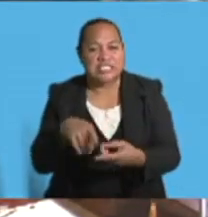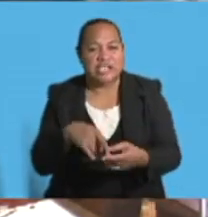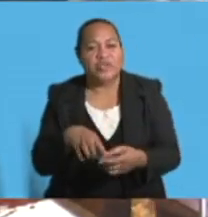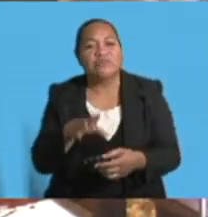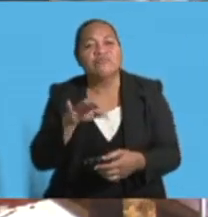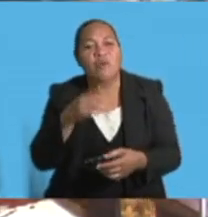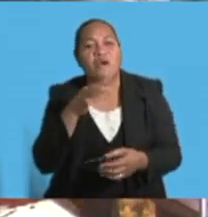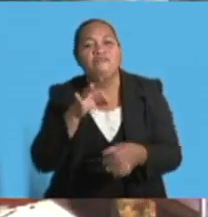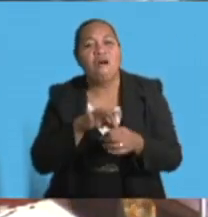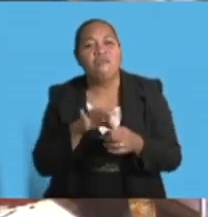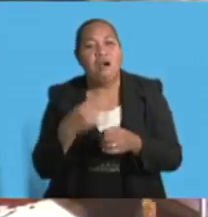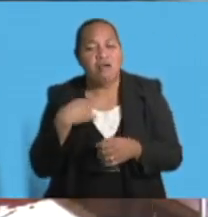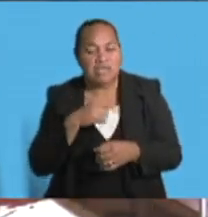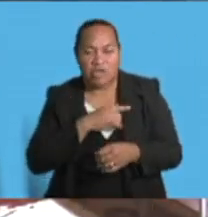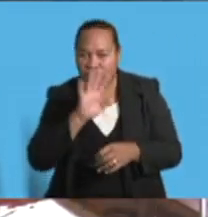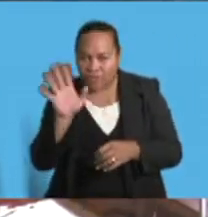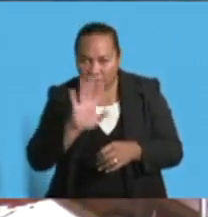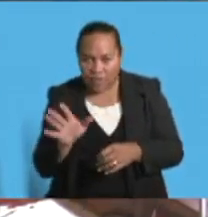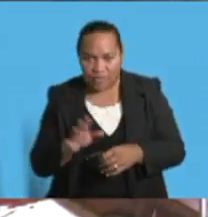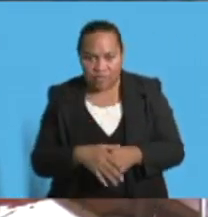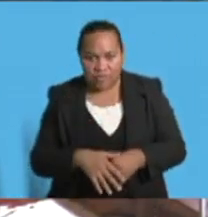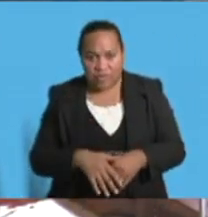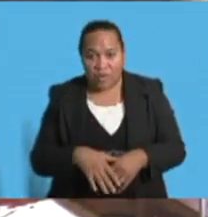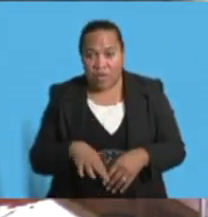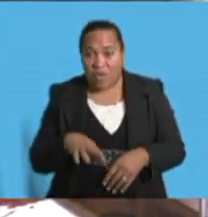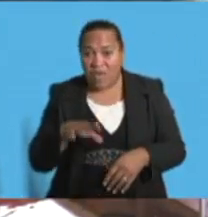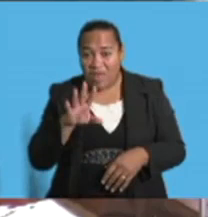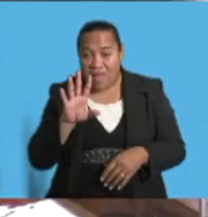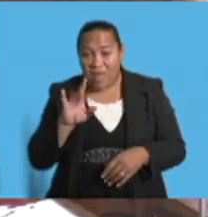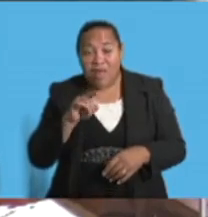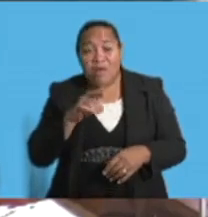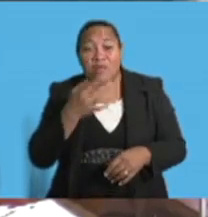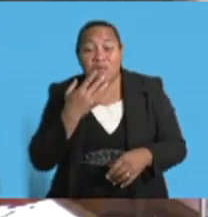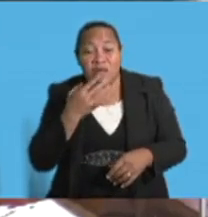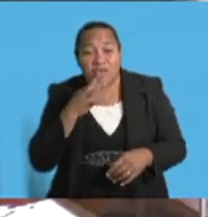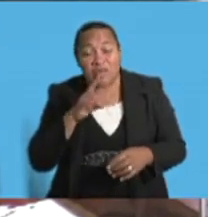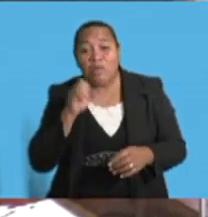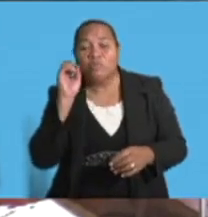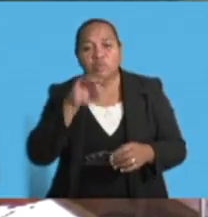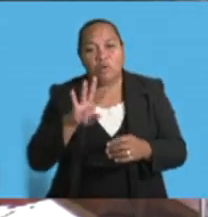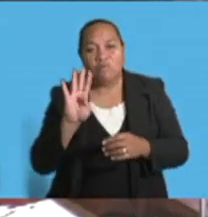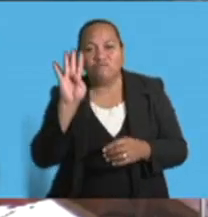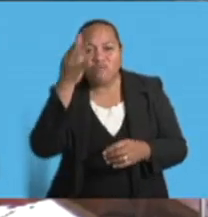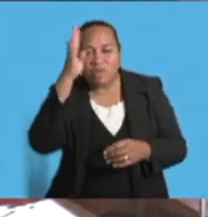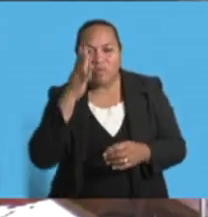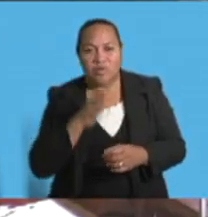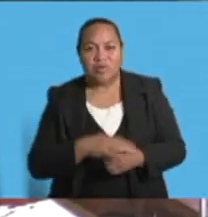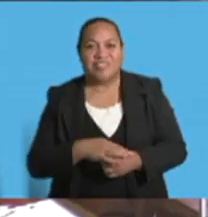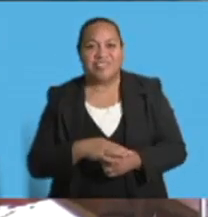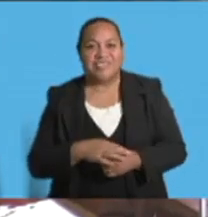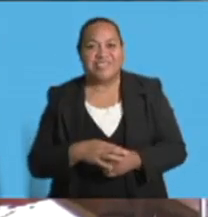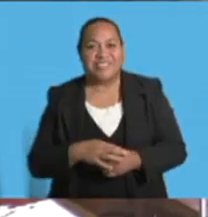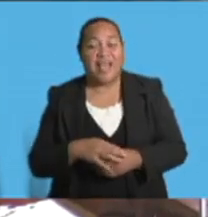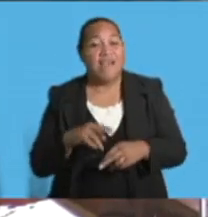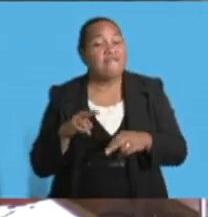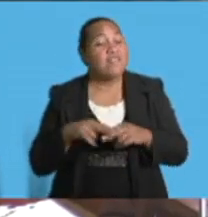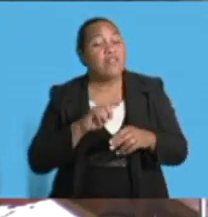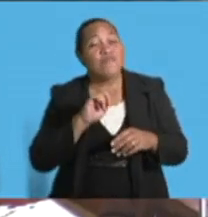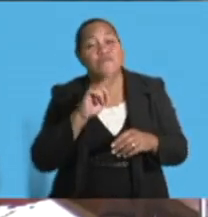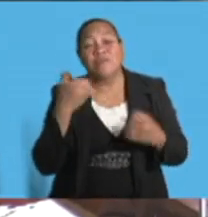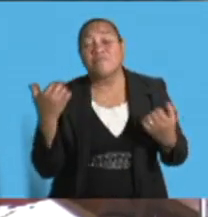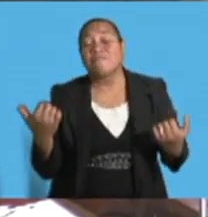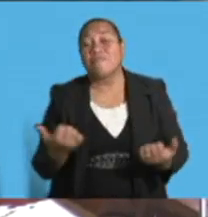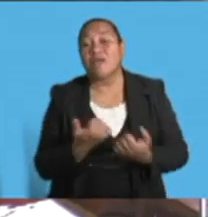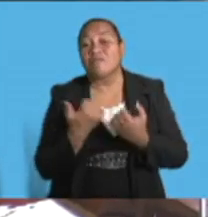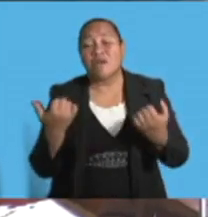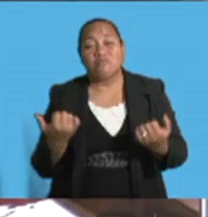votes. They will disappear after the elections and posting it on Facebook. Fiji First has done much more for you